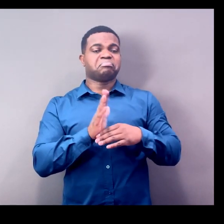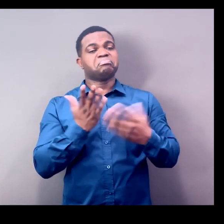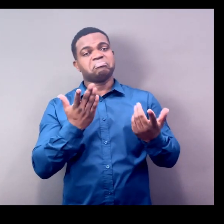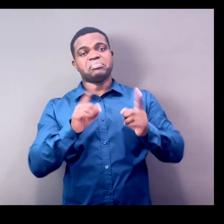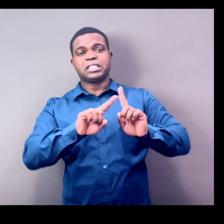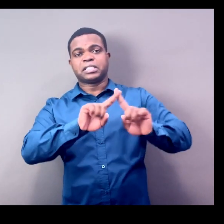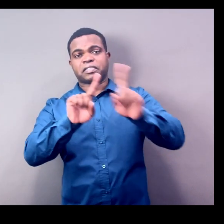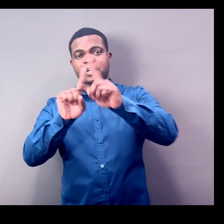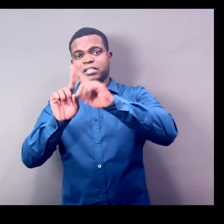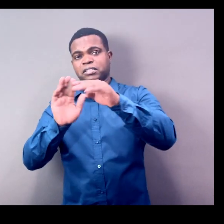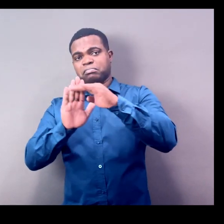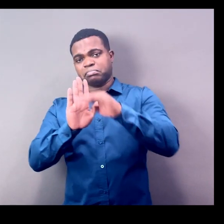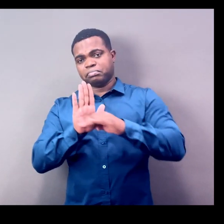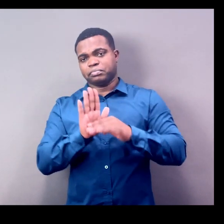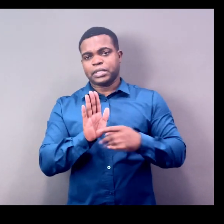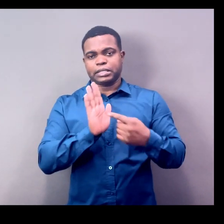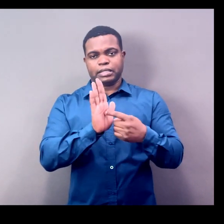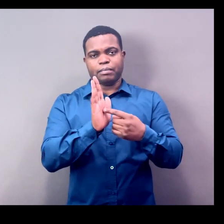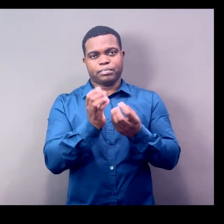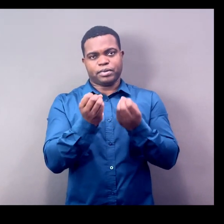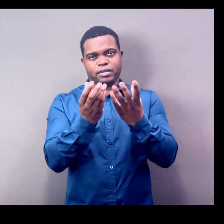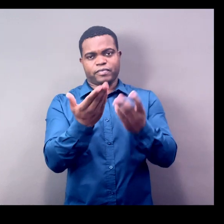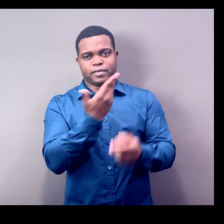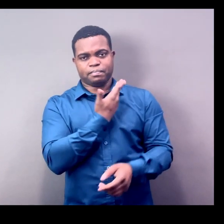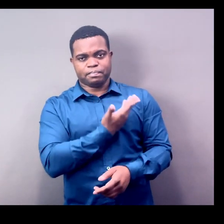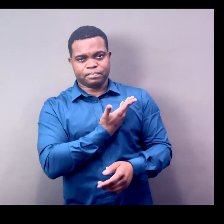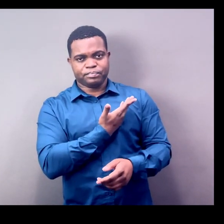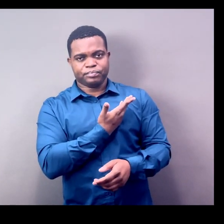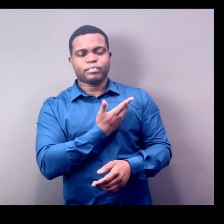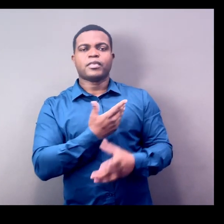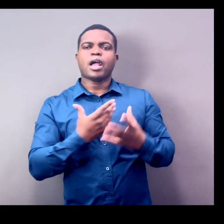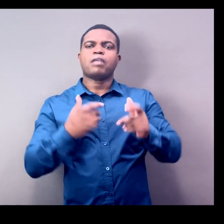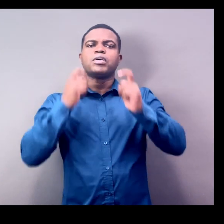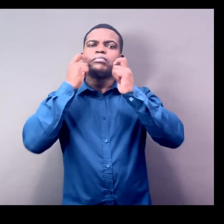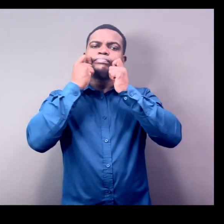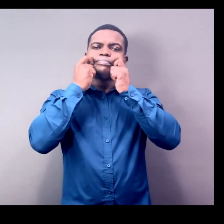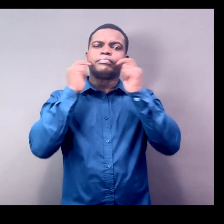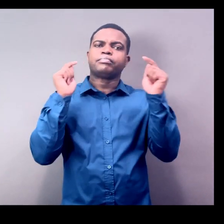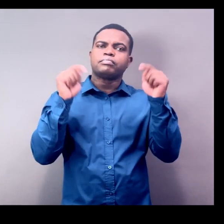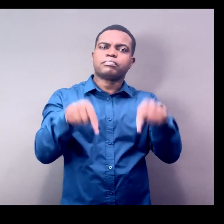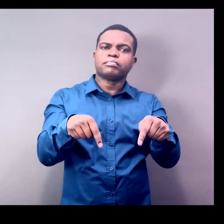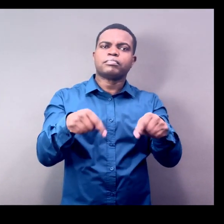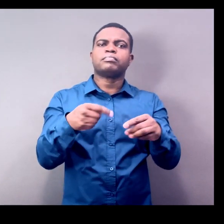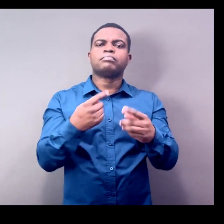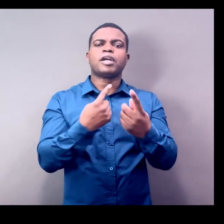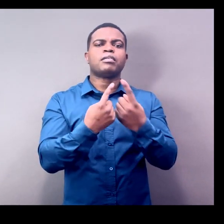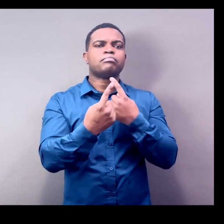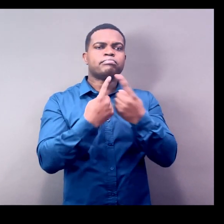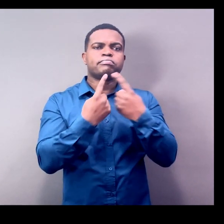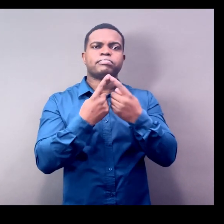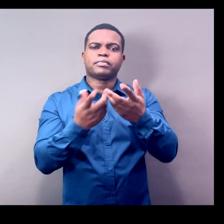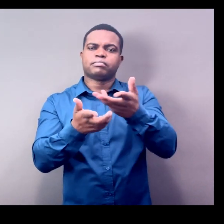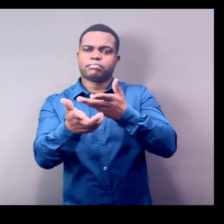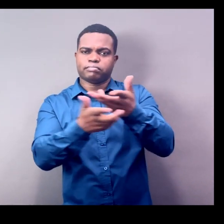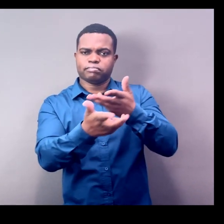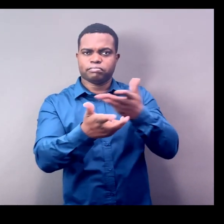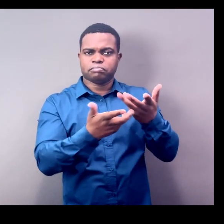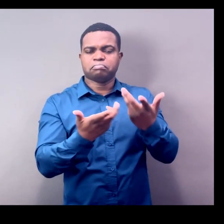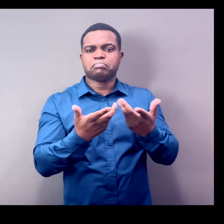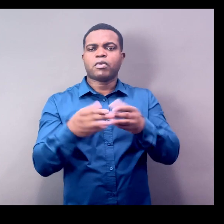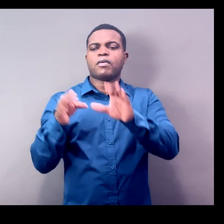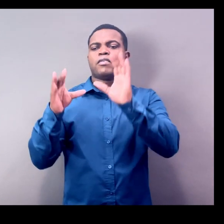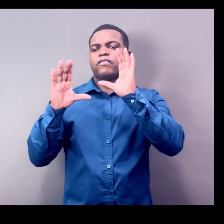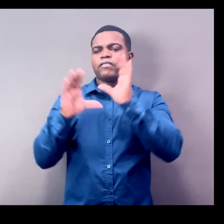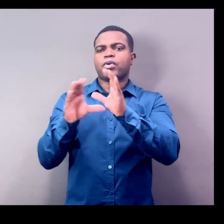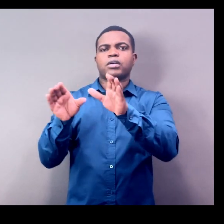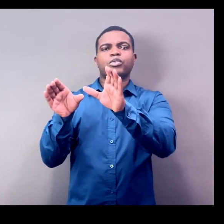These are the different communication channels. We have the physical ones, which are the focus